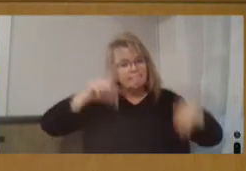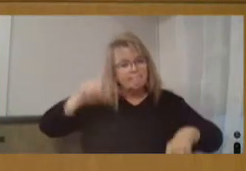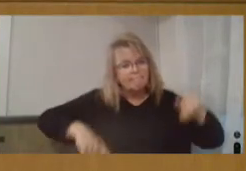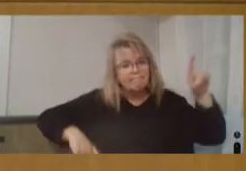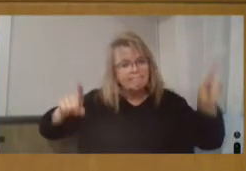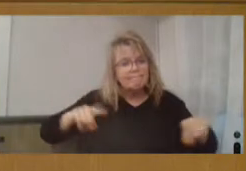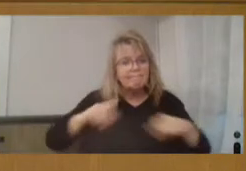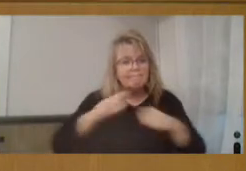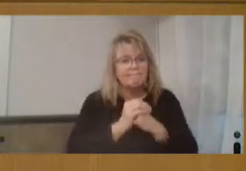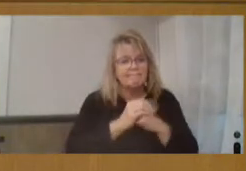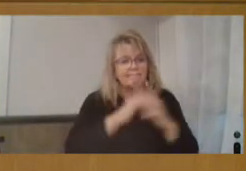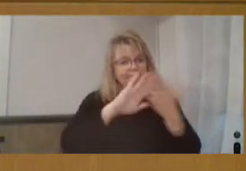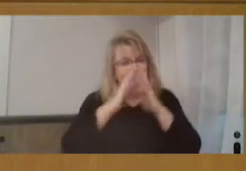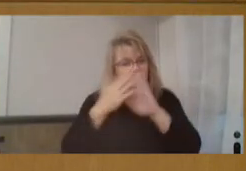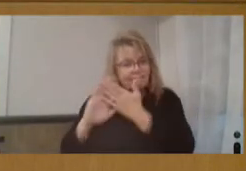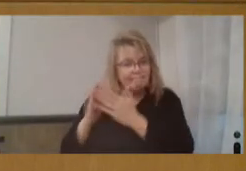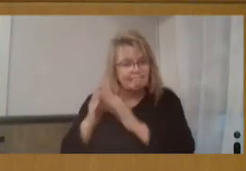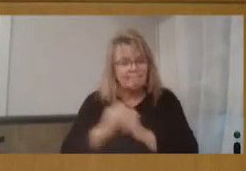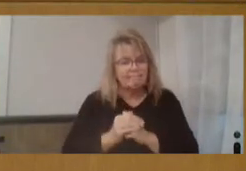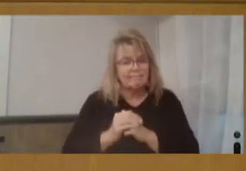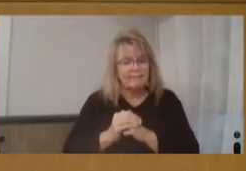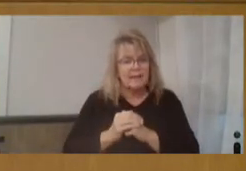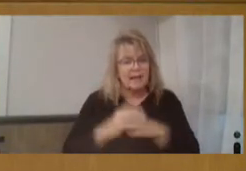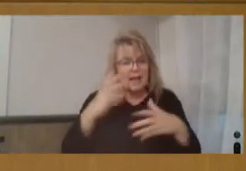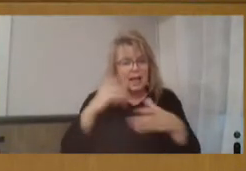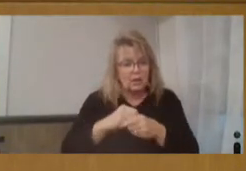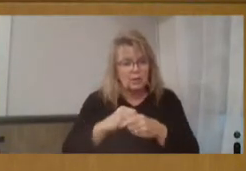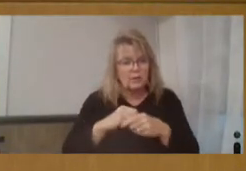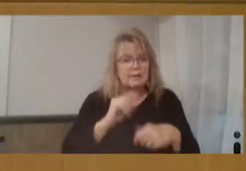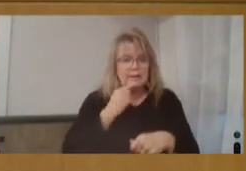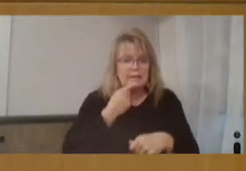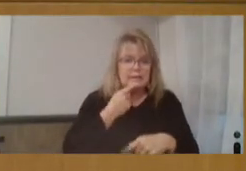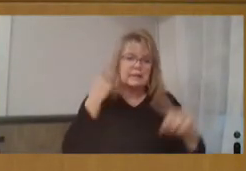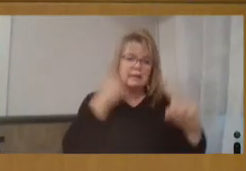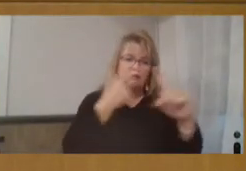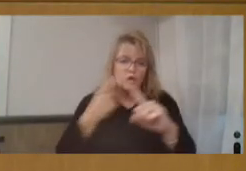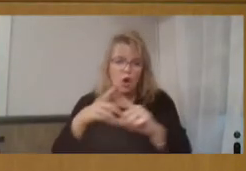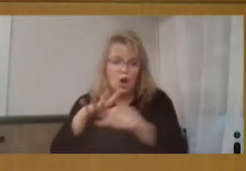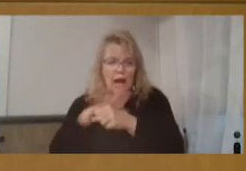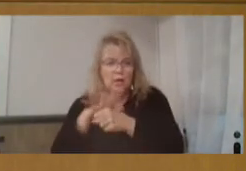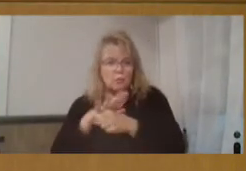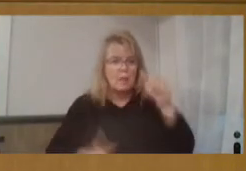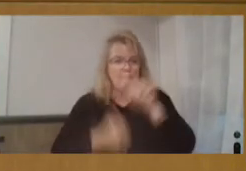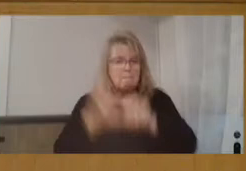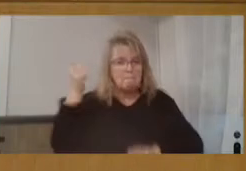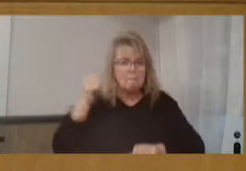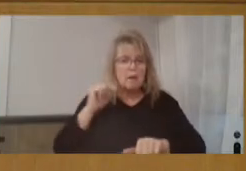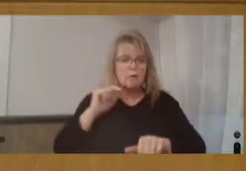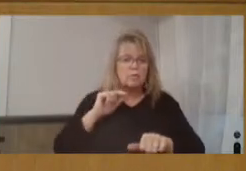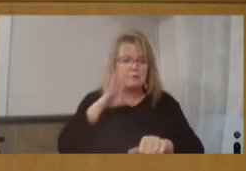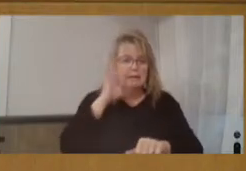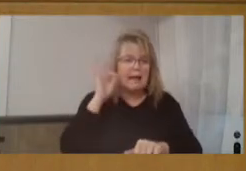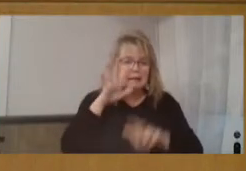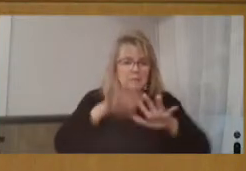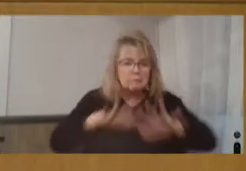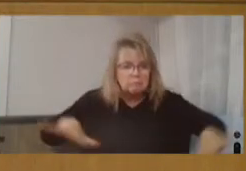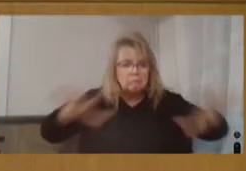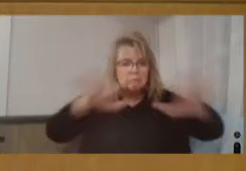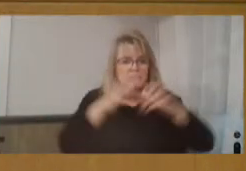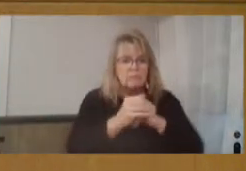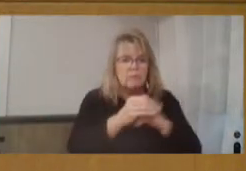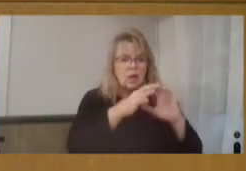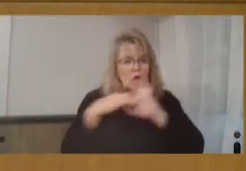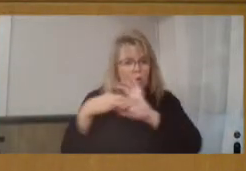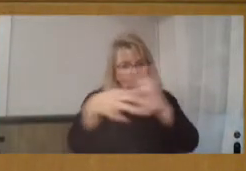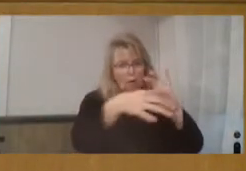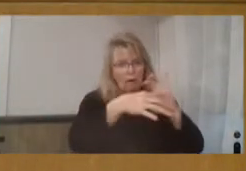municipalities. Logistics include intensive targeting of areas with the greatest cat density. This requires coordination